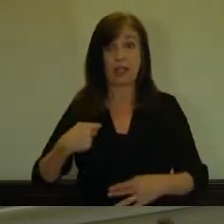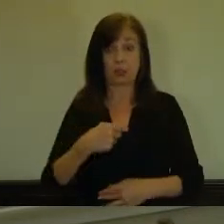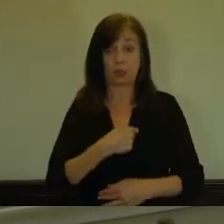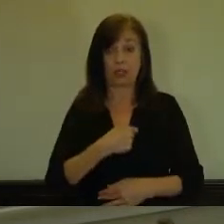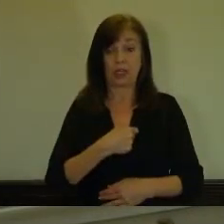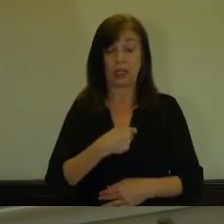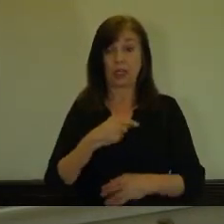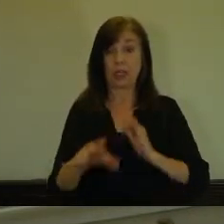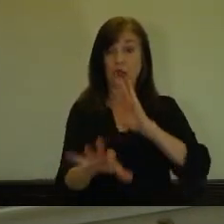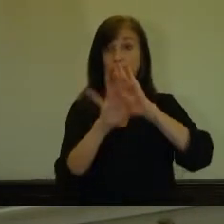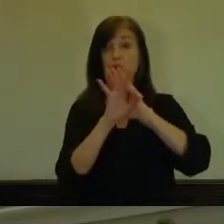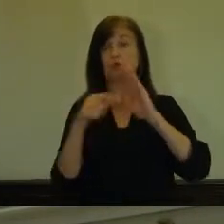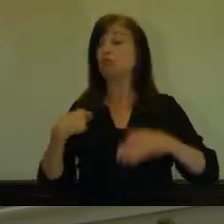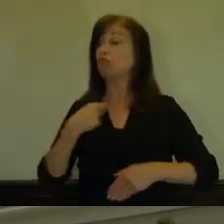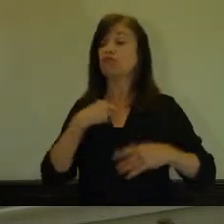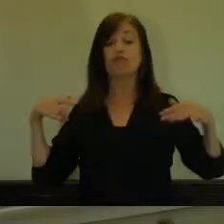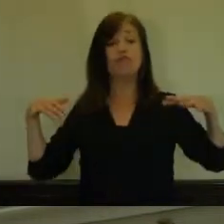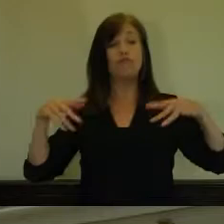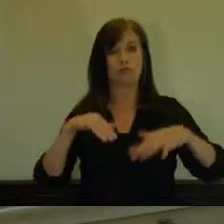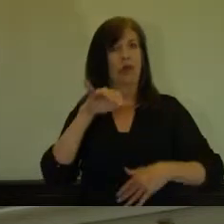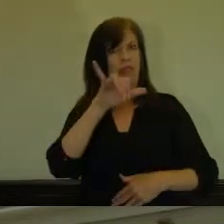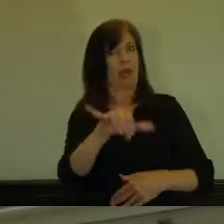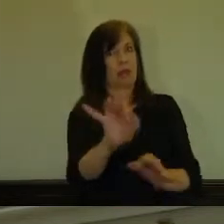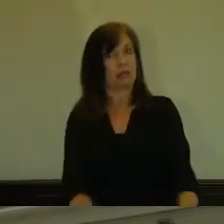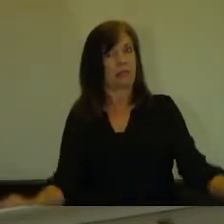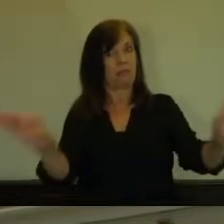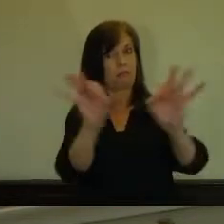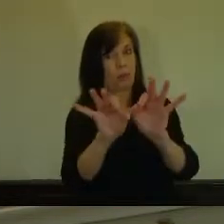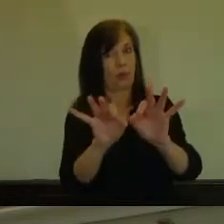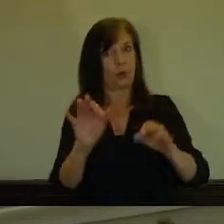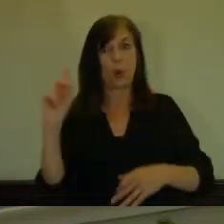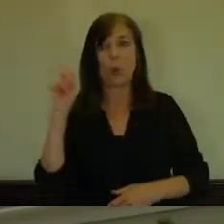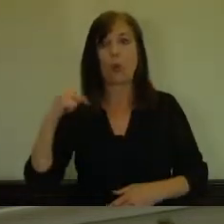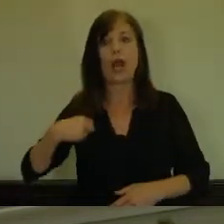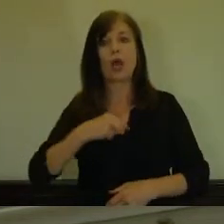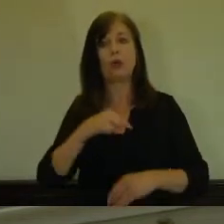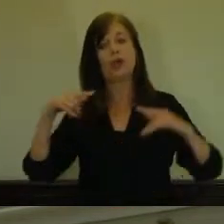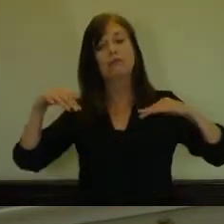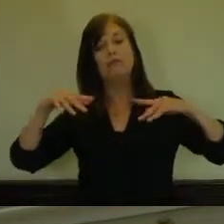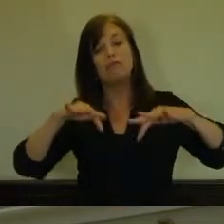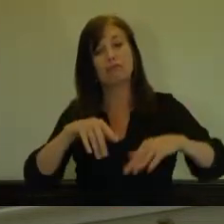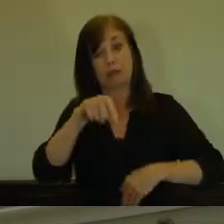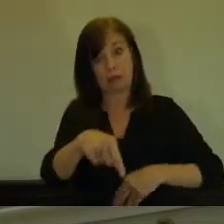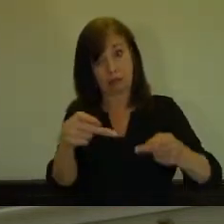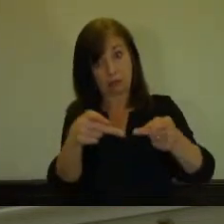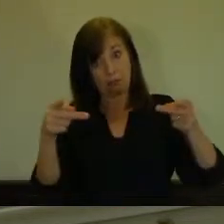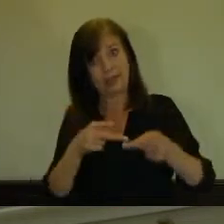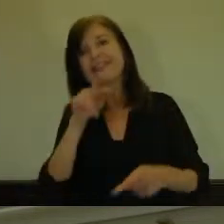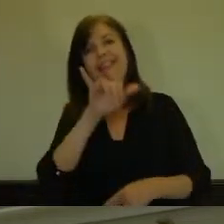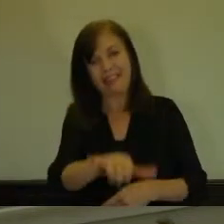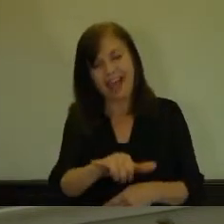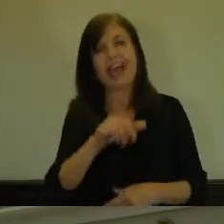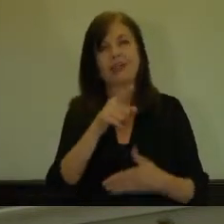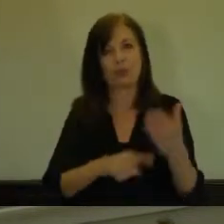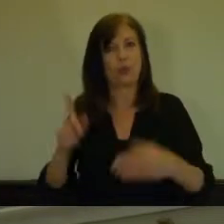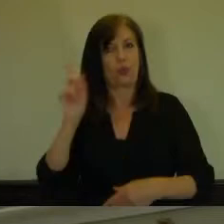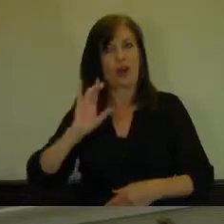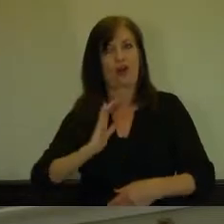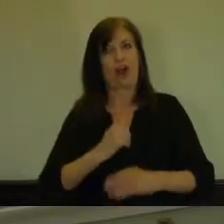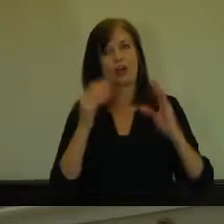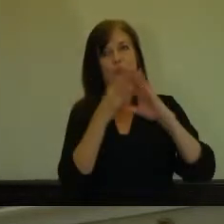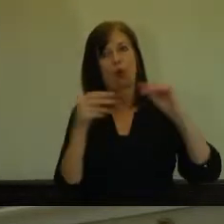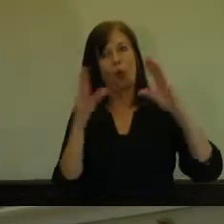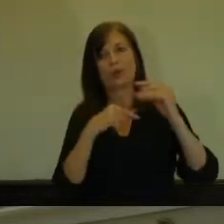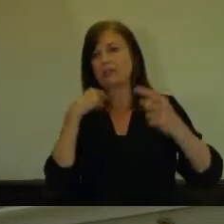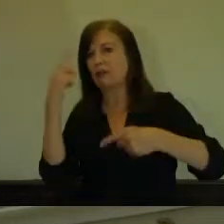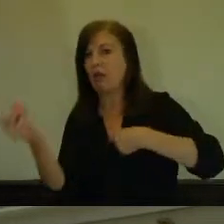gather matters, that it helps form the stories that we tell. It is the people in spiritual community. It's the stories that we